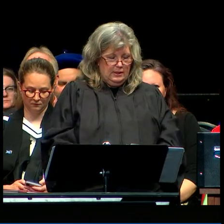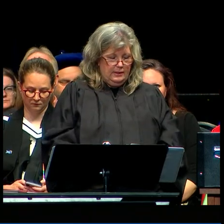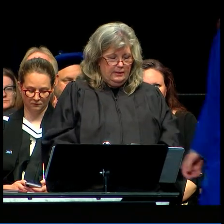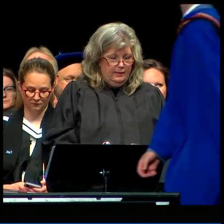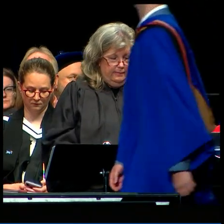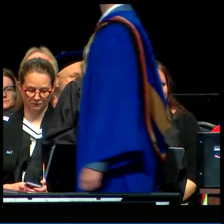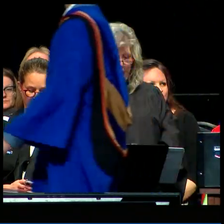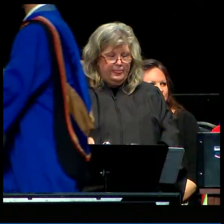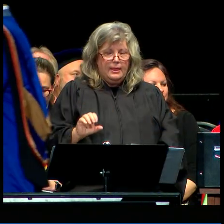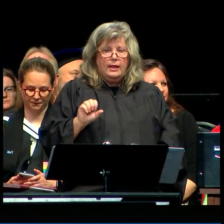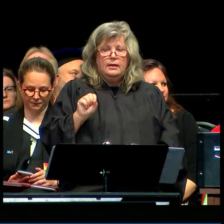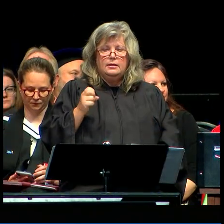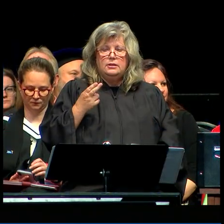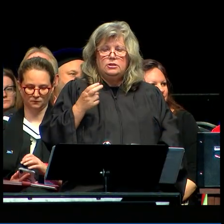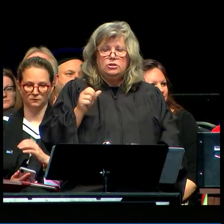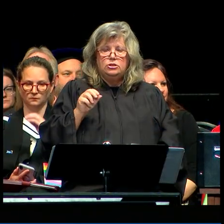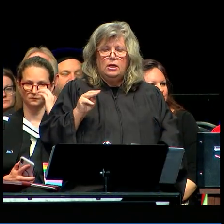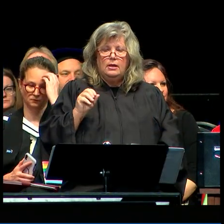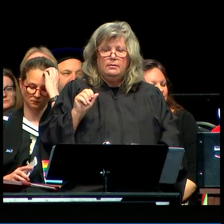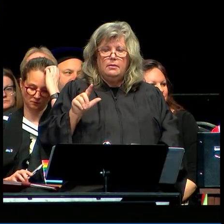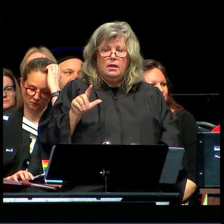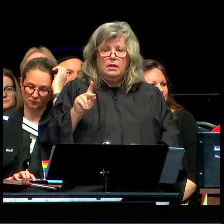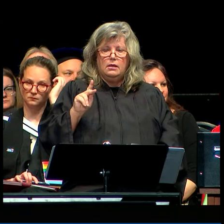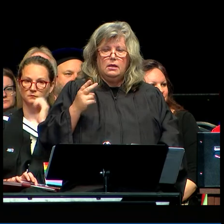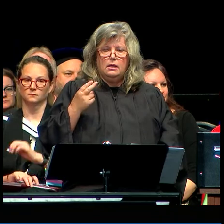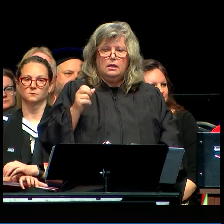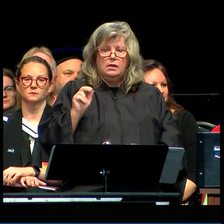Shamal Khan, with distinction.